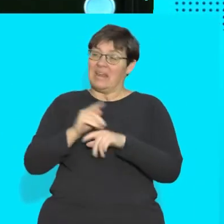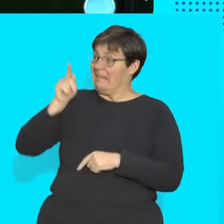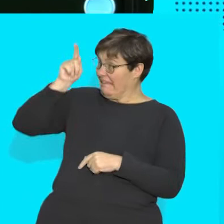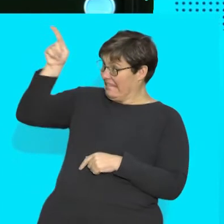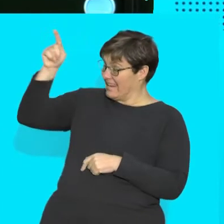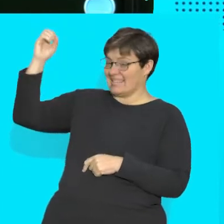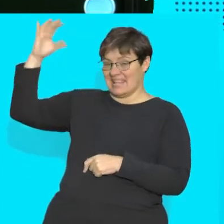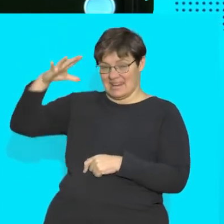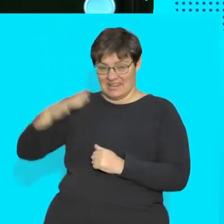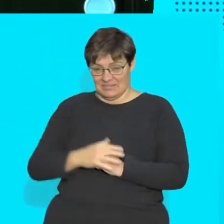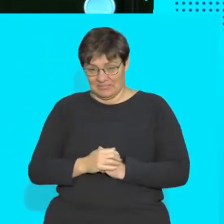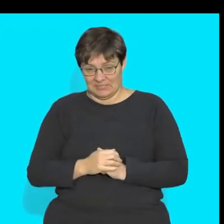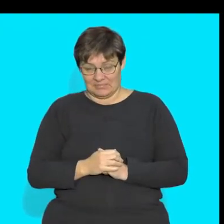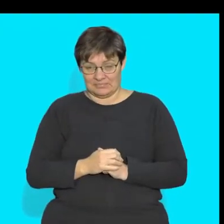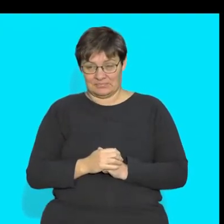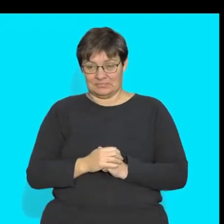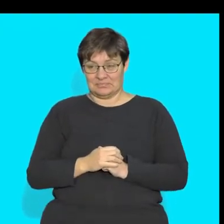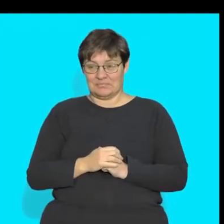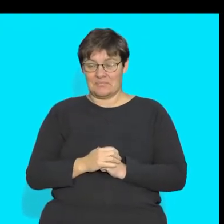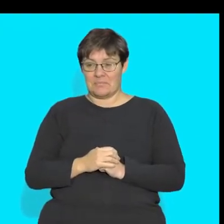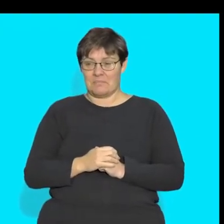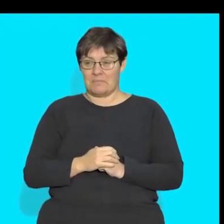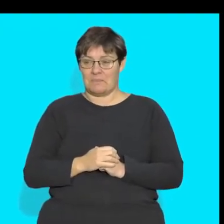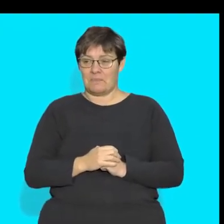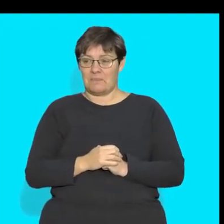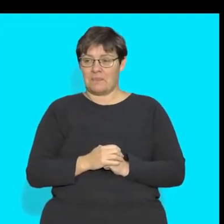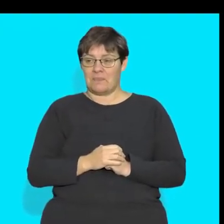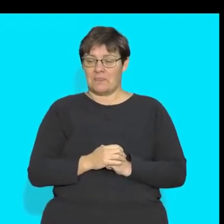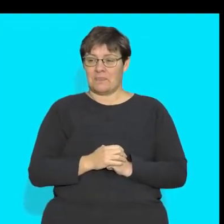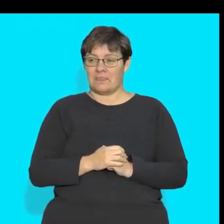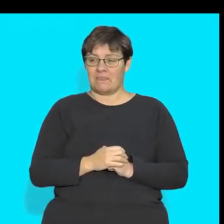the light that comes from the sun, okay? So